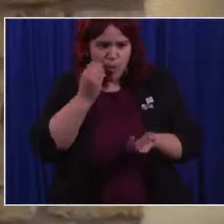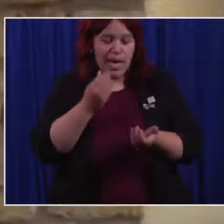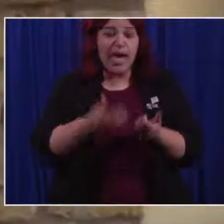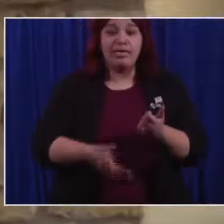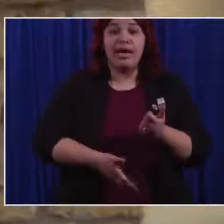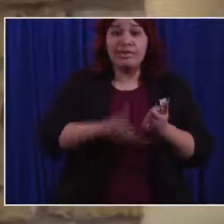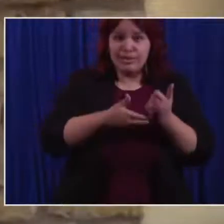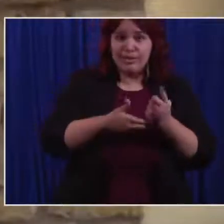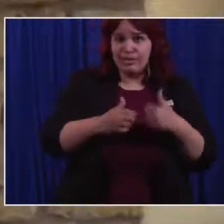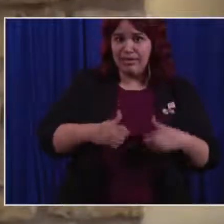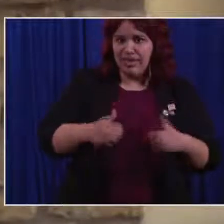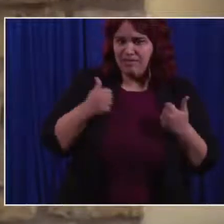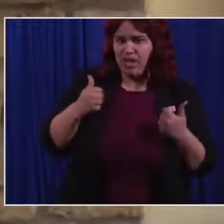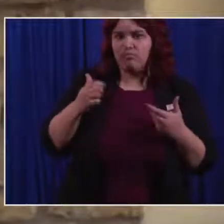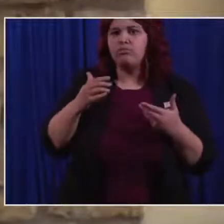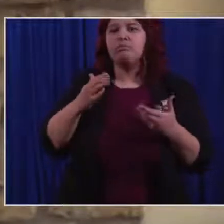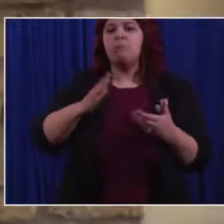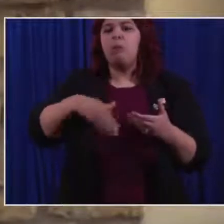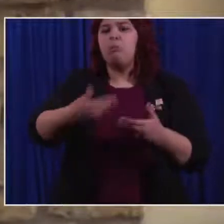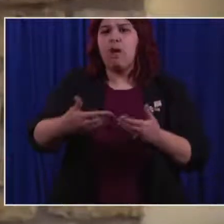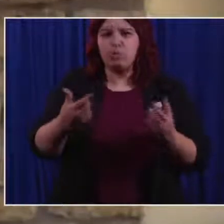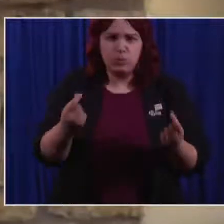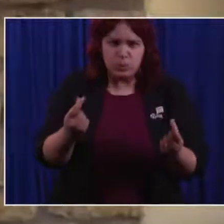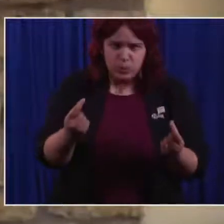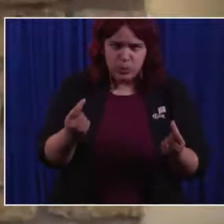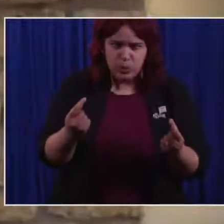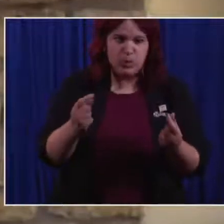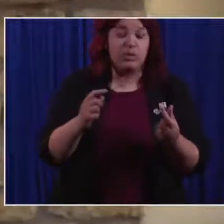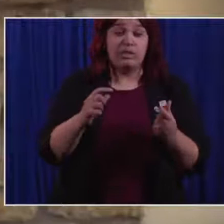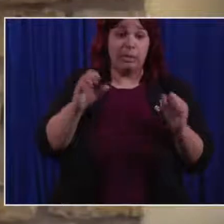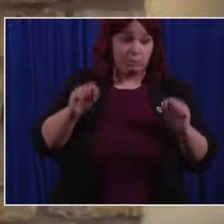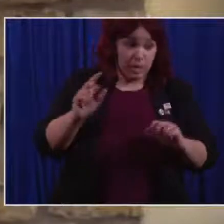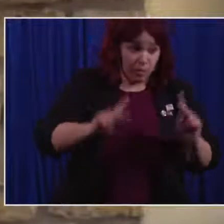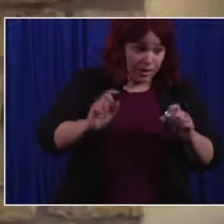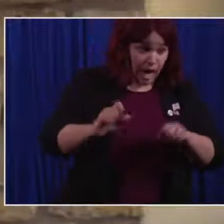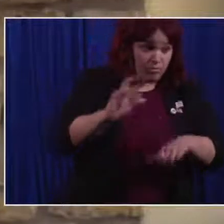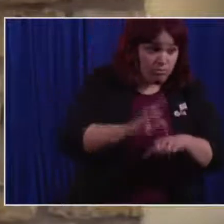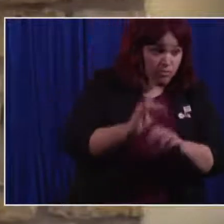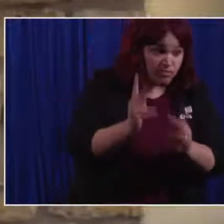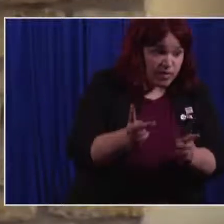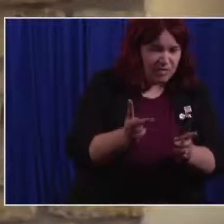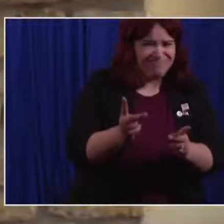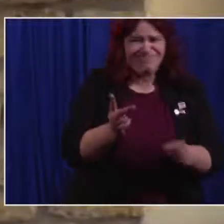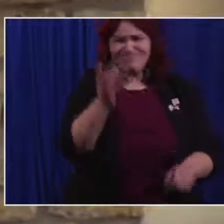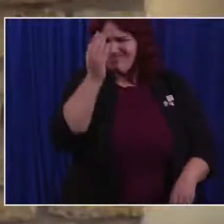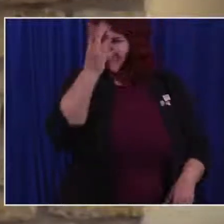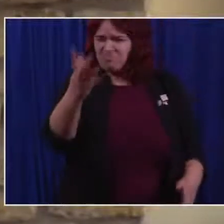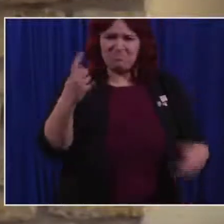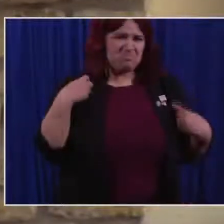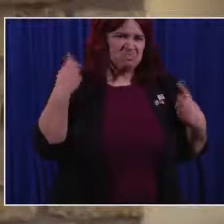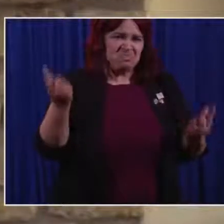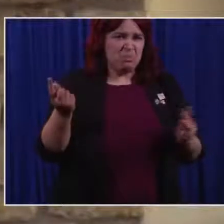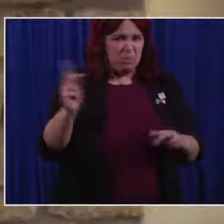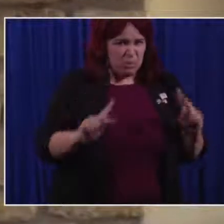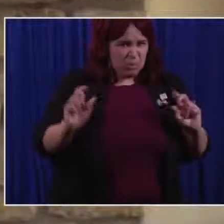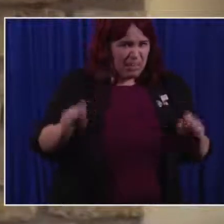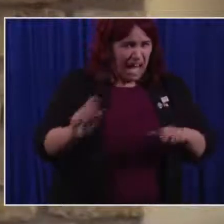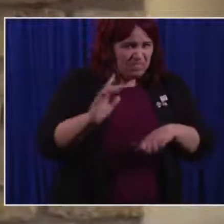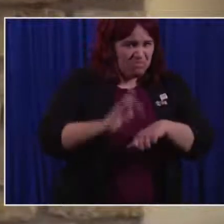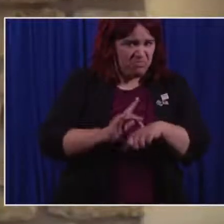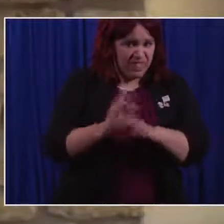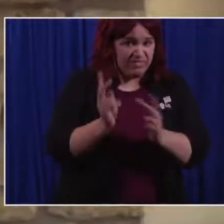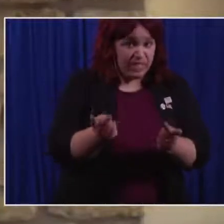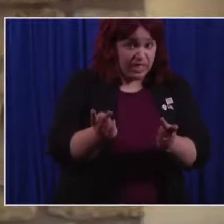allowed visitation in our assisted living. And we are, in fact, going to expand